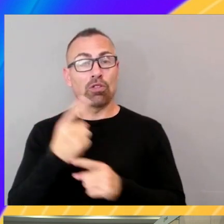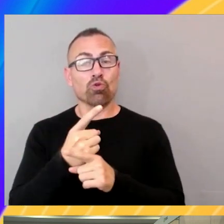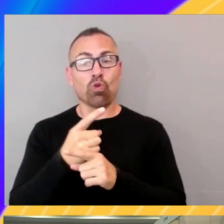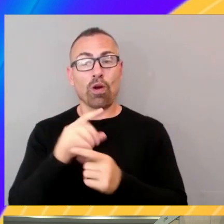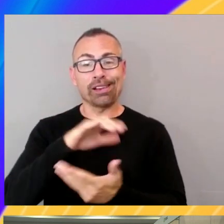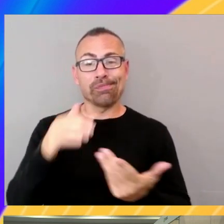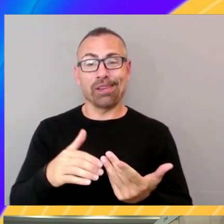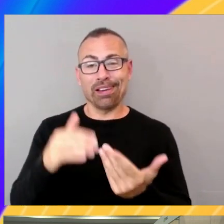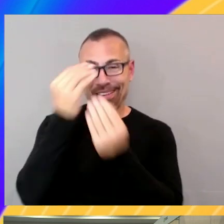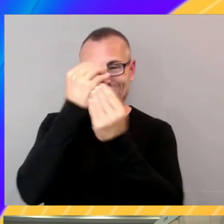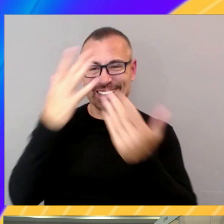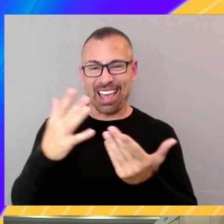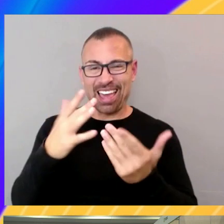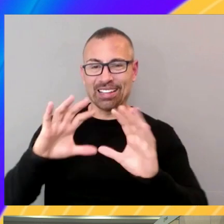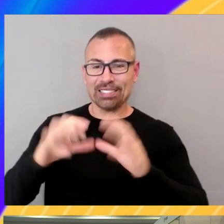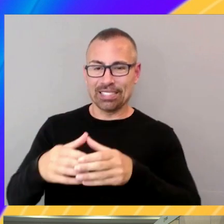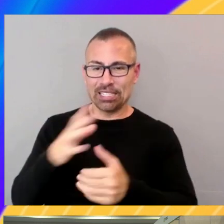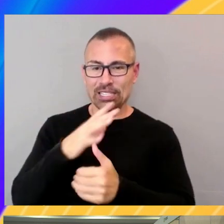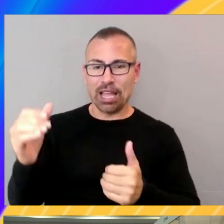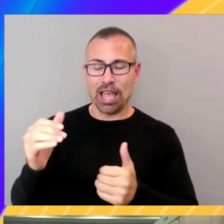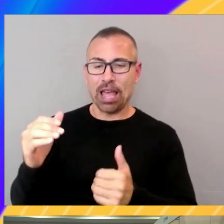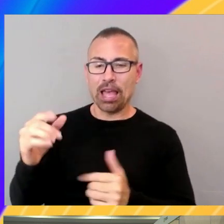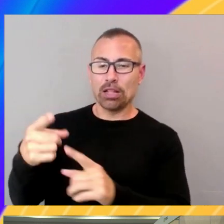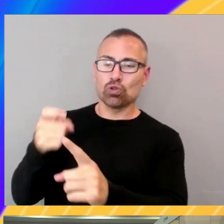That's amazing. That is. I know that I